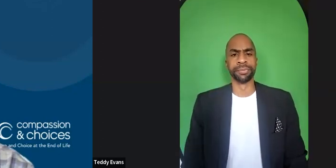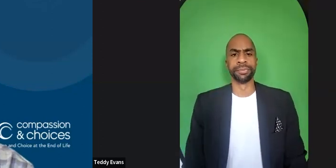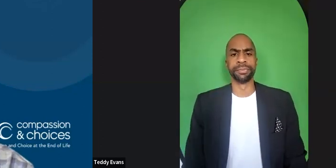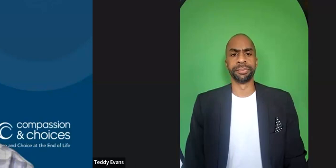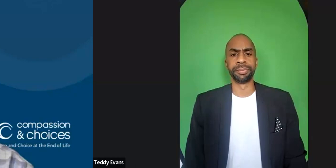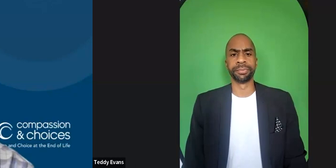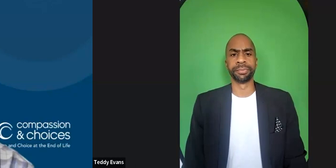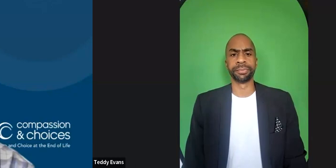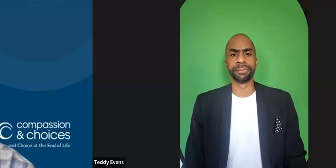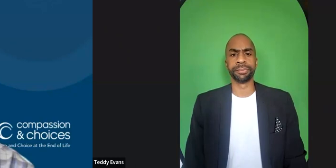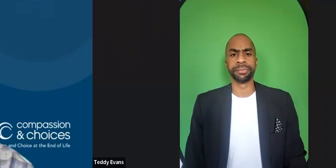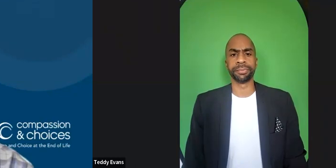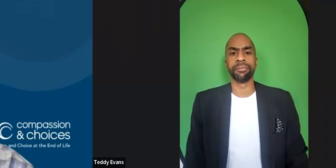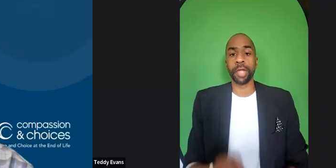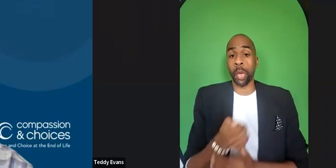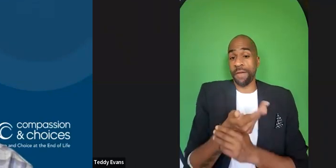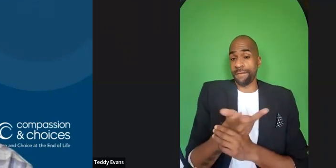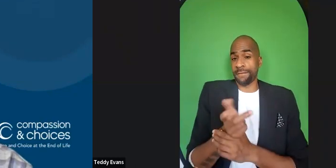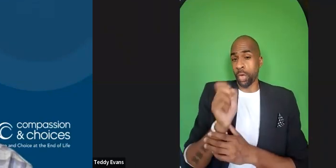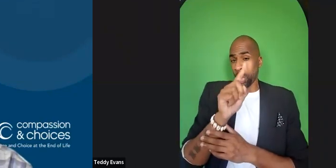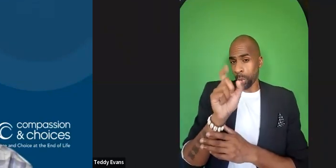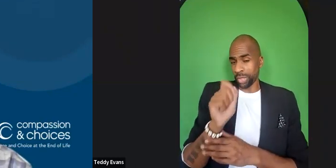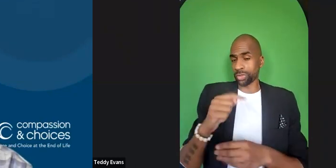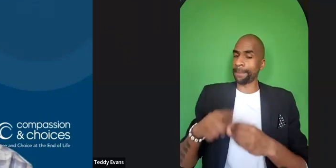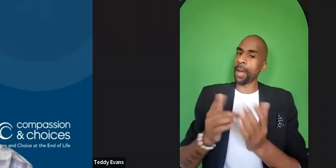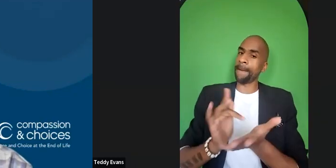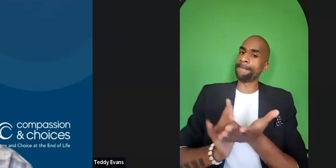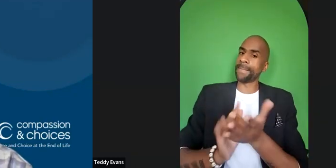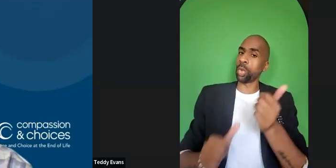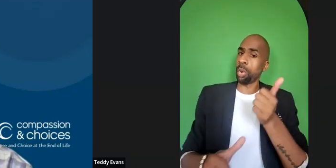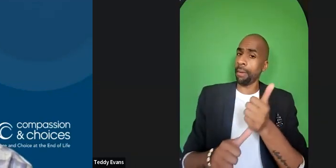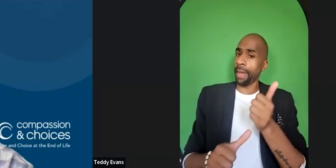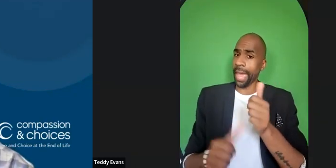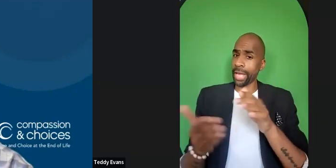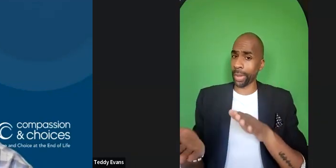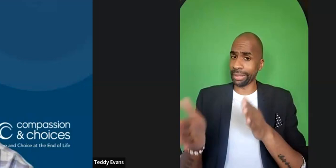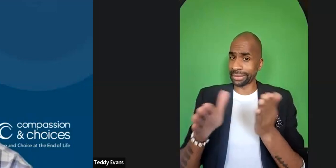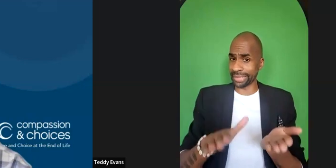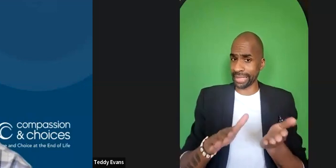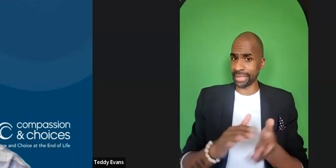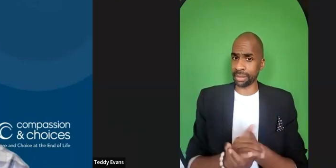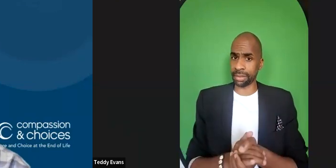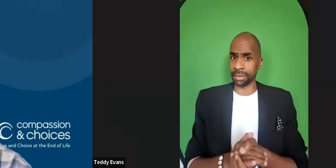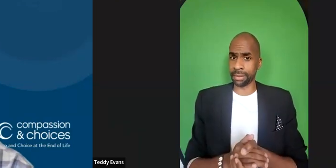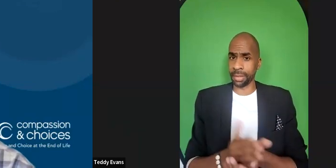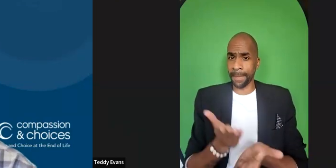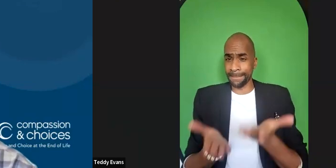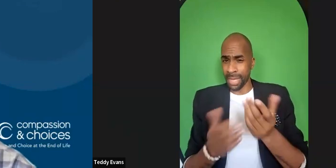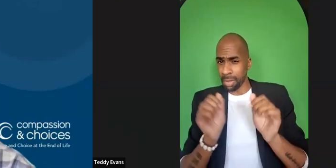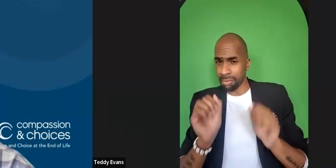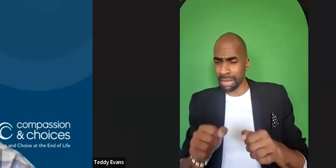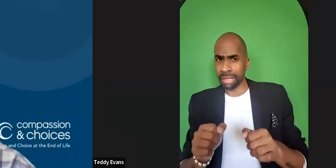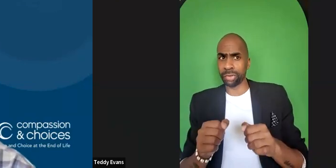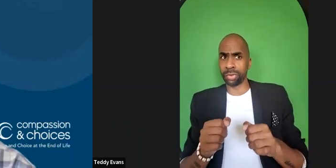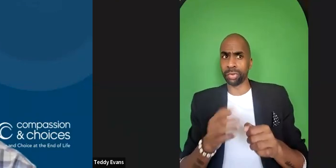several questions with regards to medical aid in dying. And so can you go into maybe some more of the dilemmas or experience